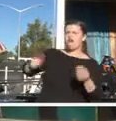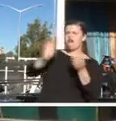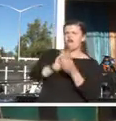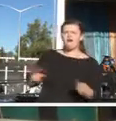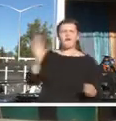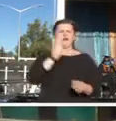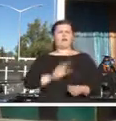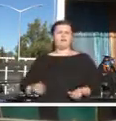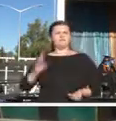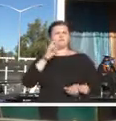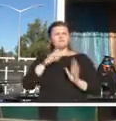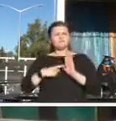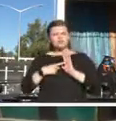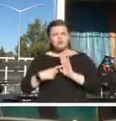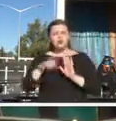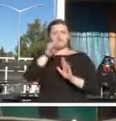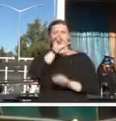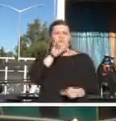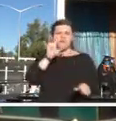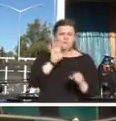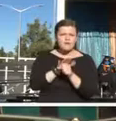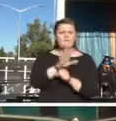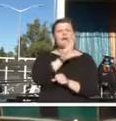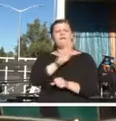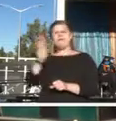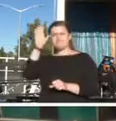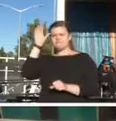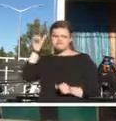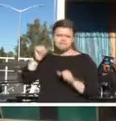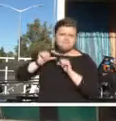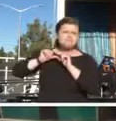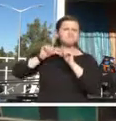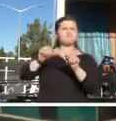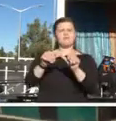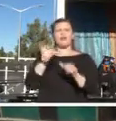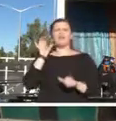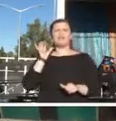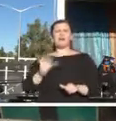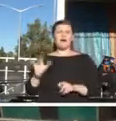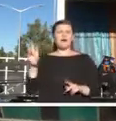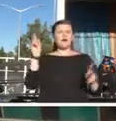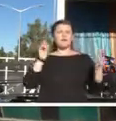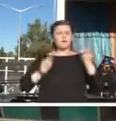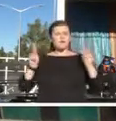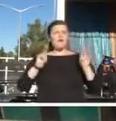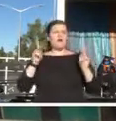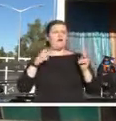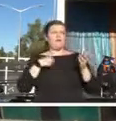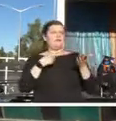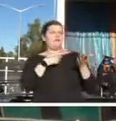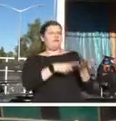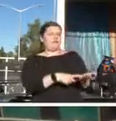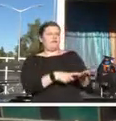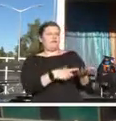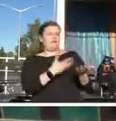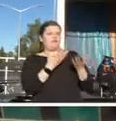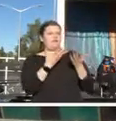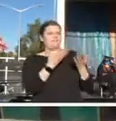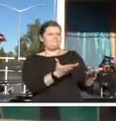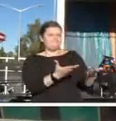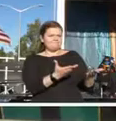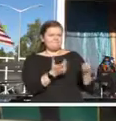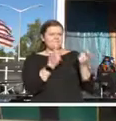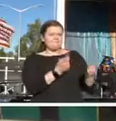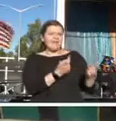tenacity. That's where you find those people who will give you a hand up the ladder. Don't ever underestimate